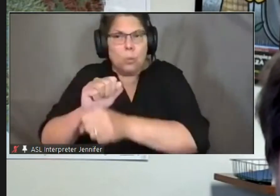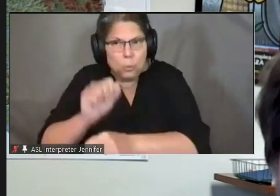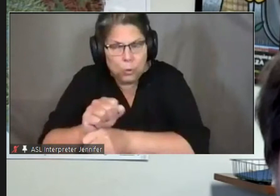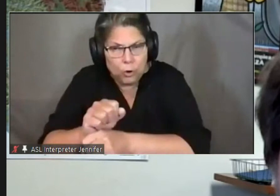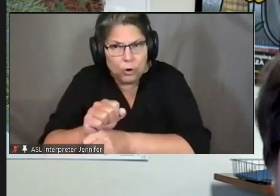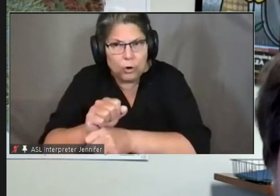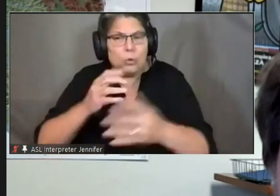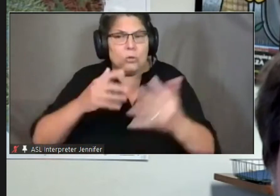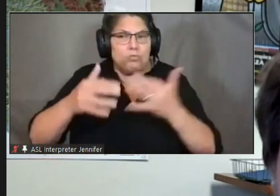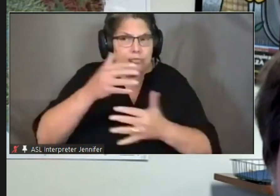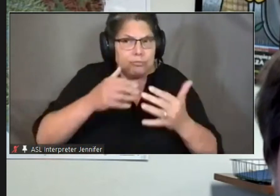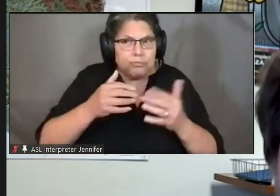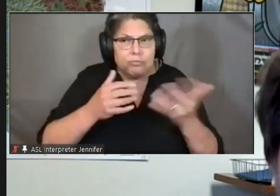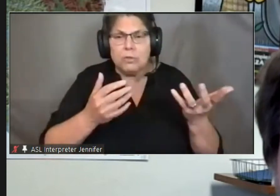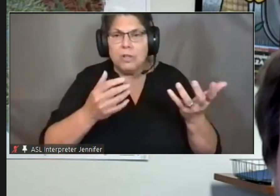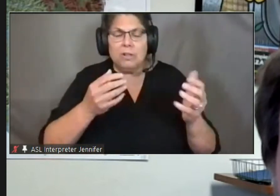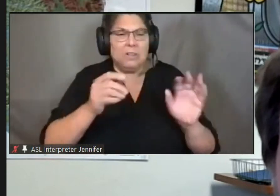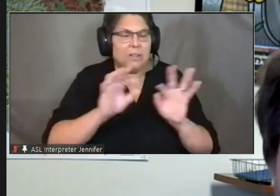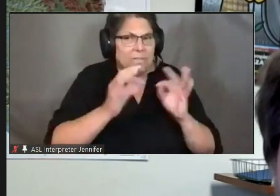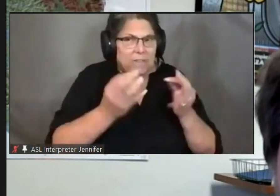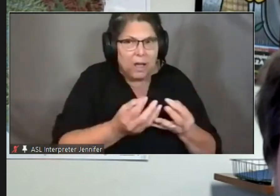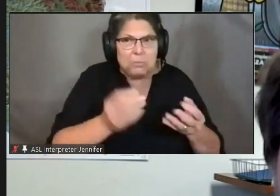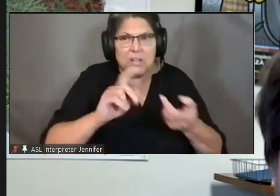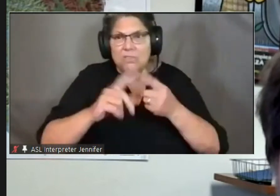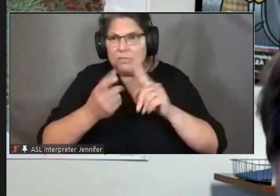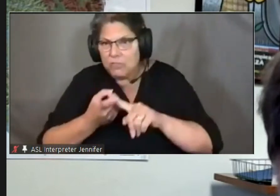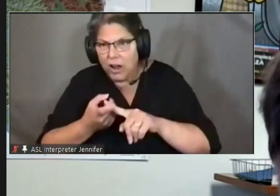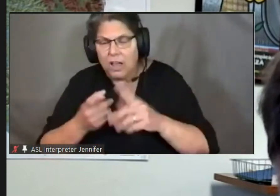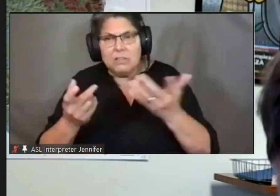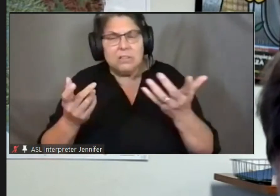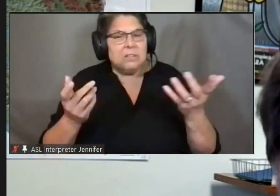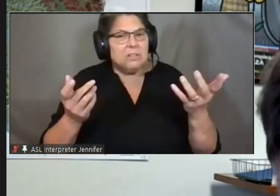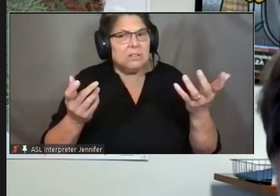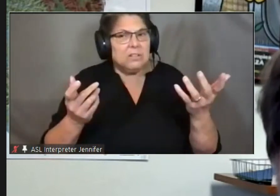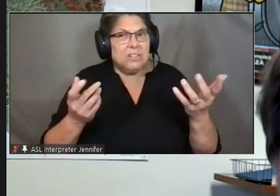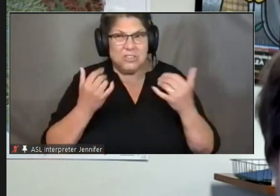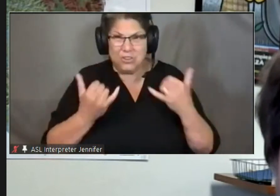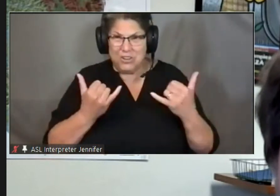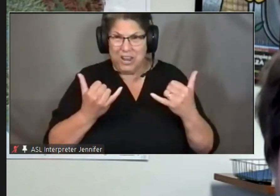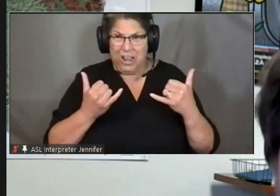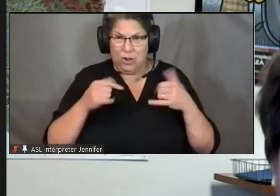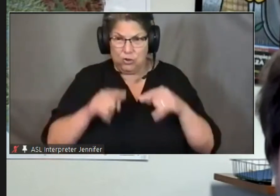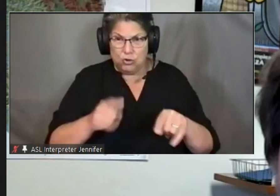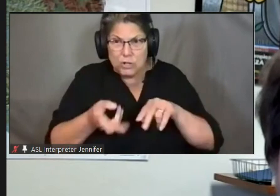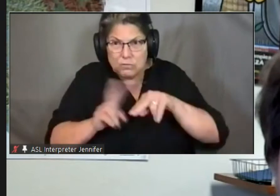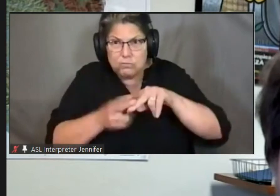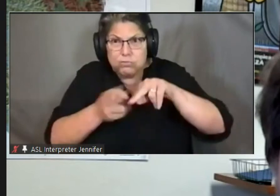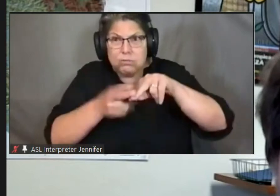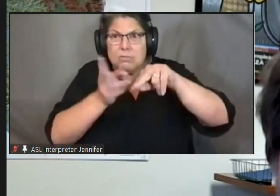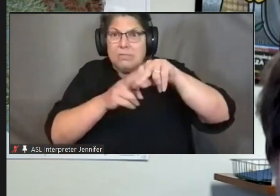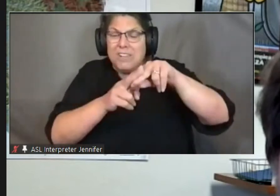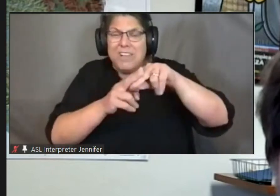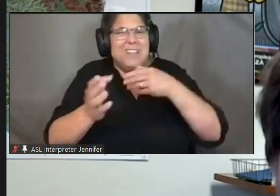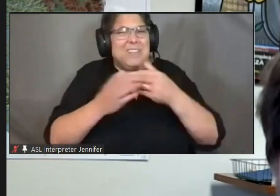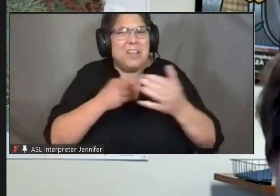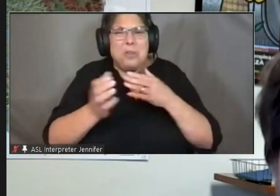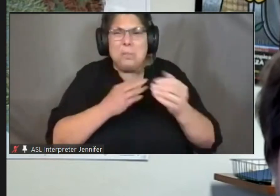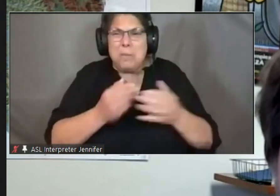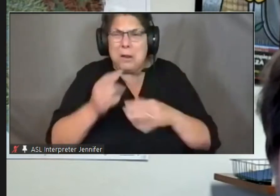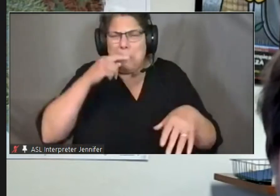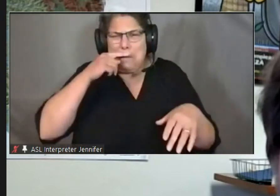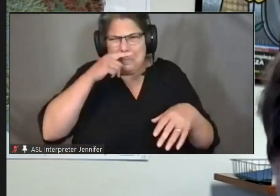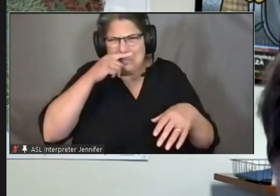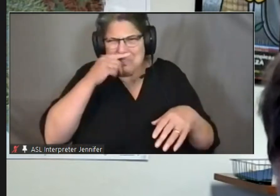relatives and their friends. So at this time, especially during this surge, all symptoms should be considered